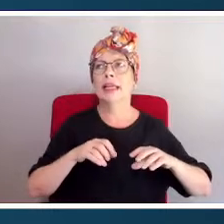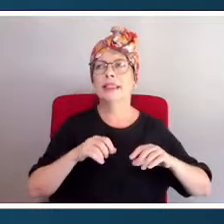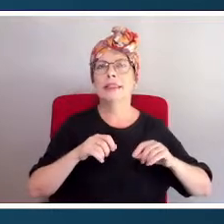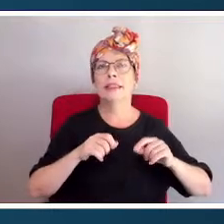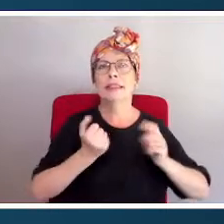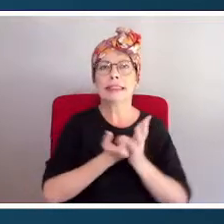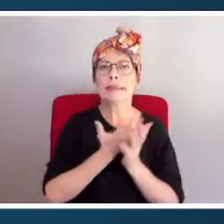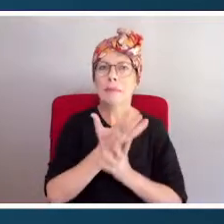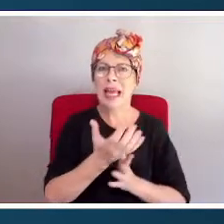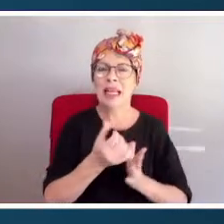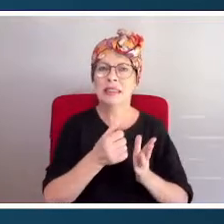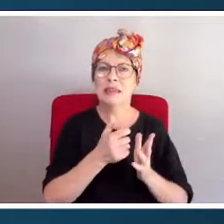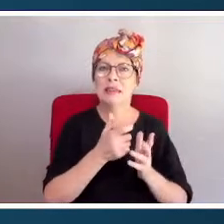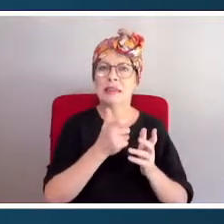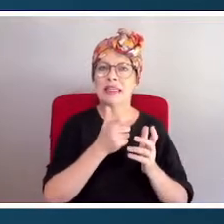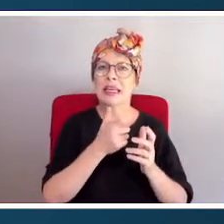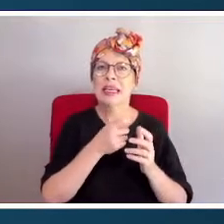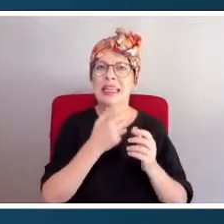programs.